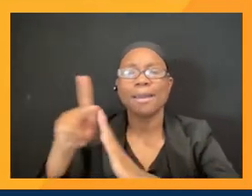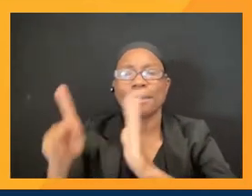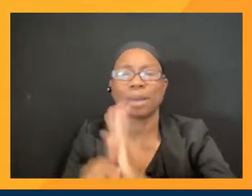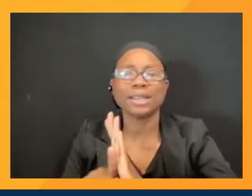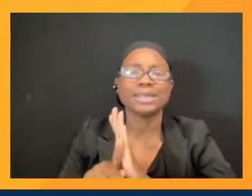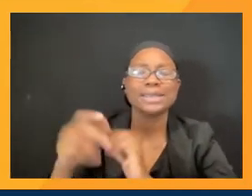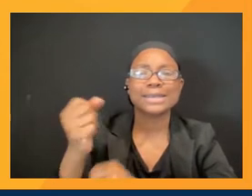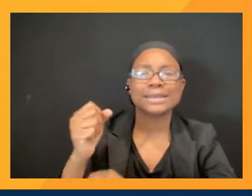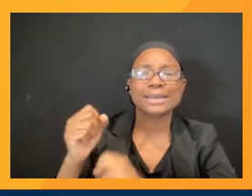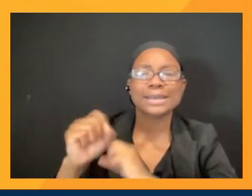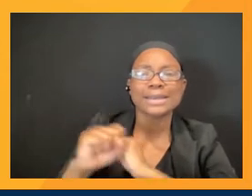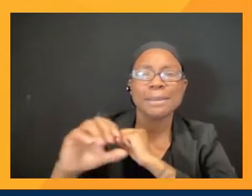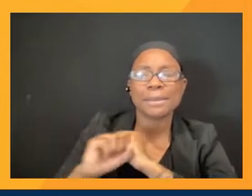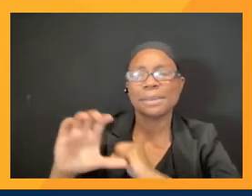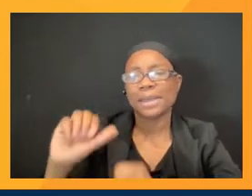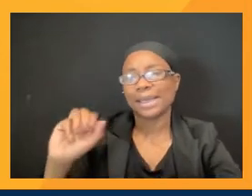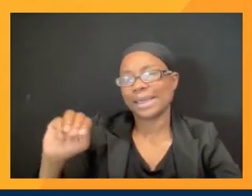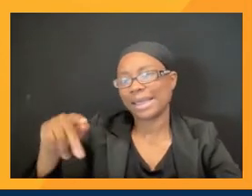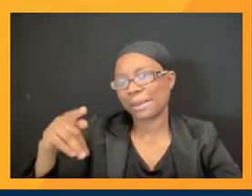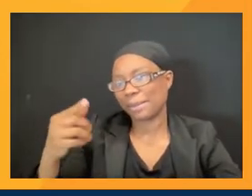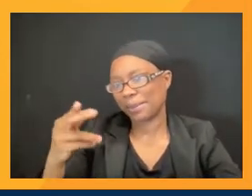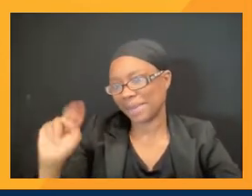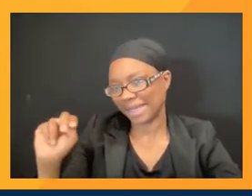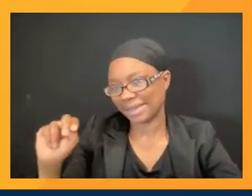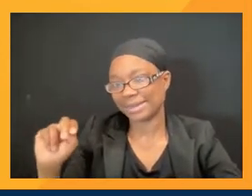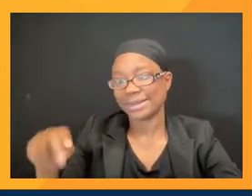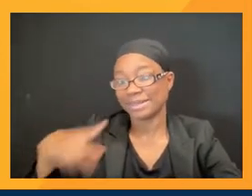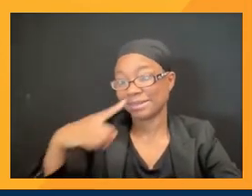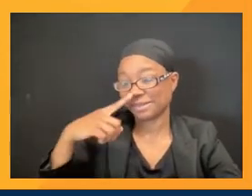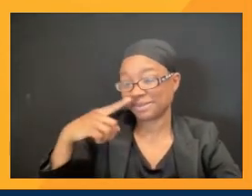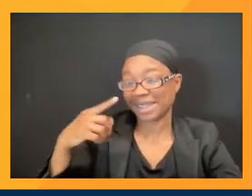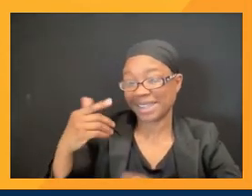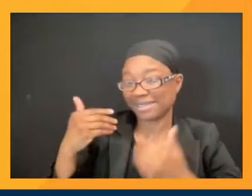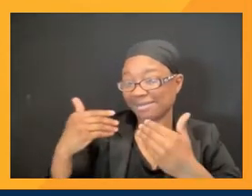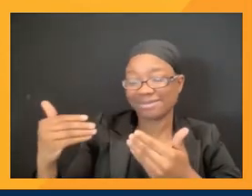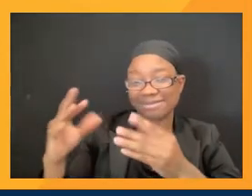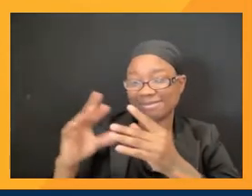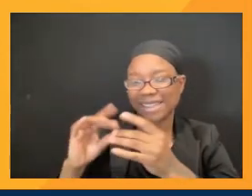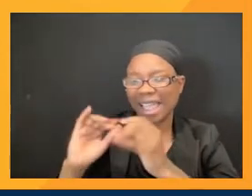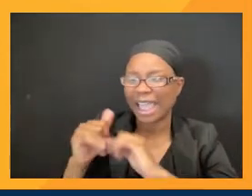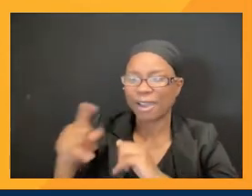CHCIHHM2021 or by submitting comments and questions into the chat function. Thank you, Administrator Guzman.